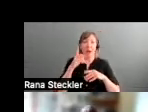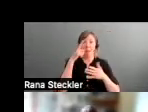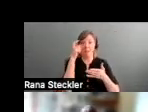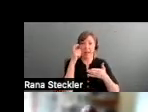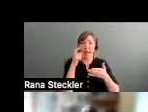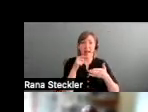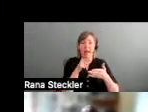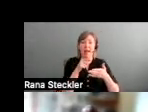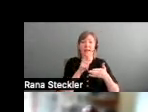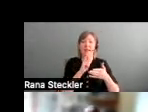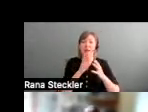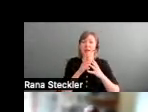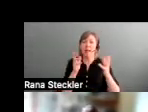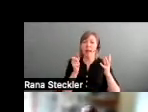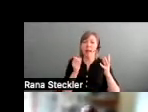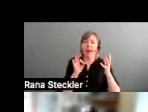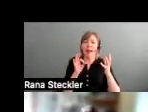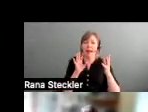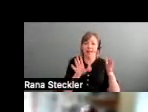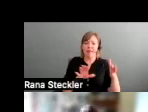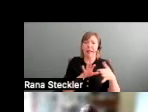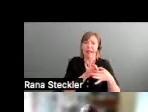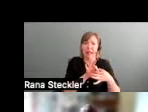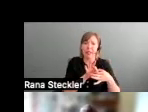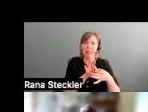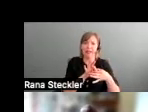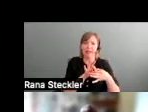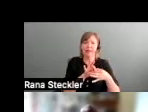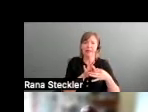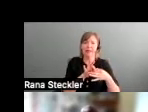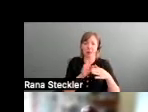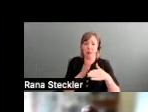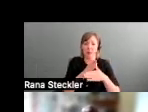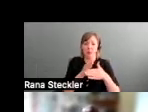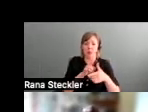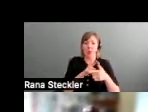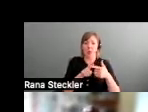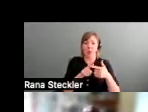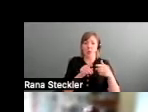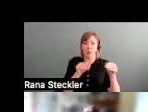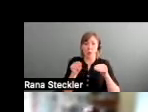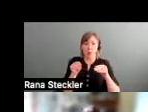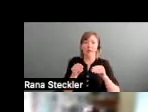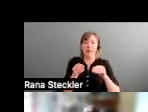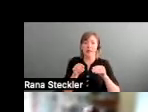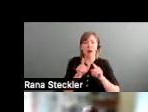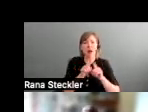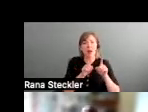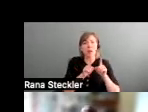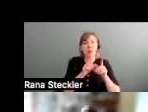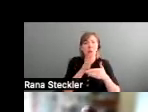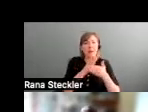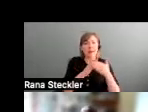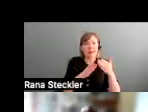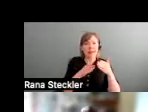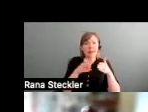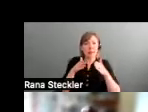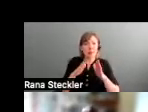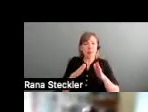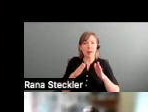because there's a lot of connections between those 2 movements, but also in some